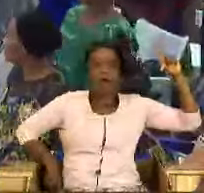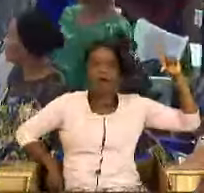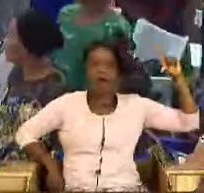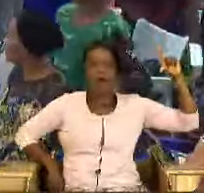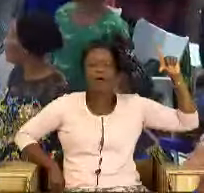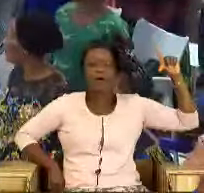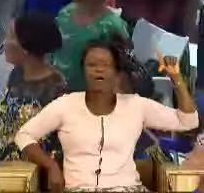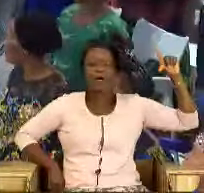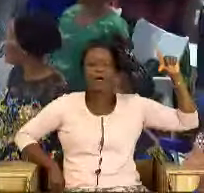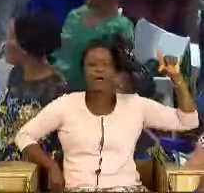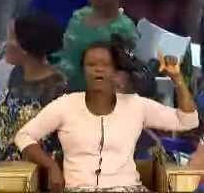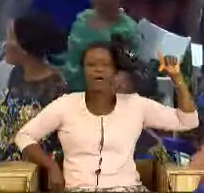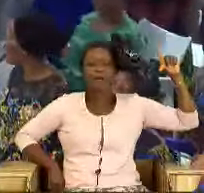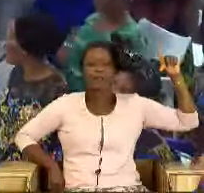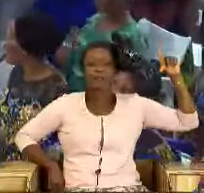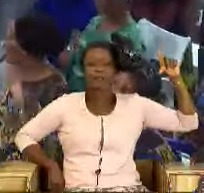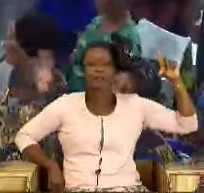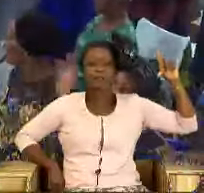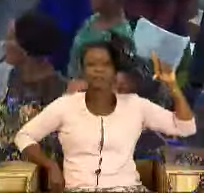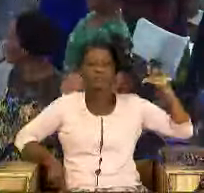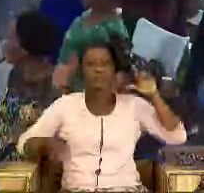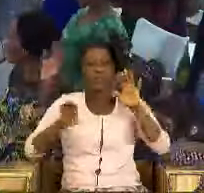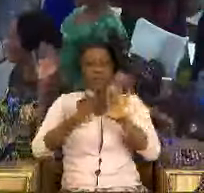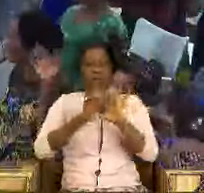oh open your mou